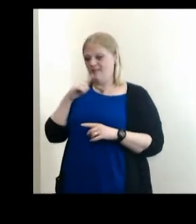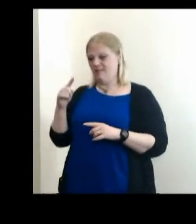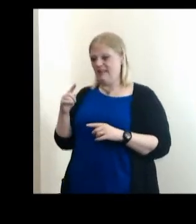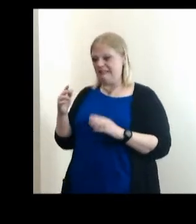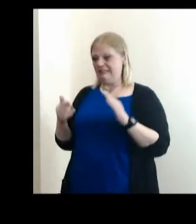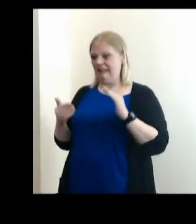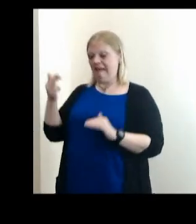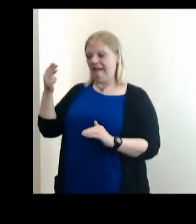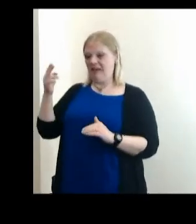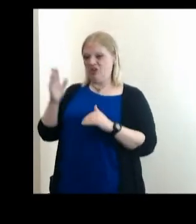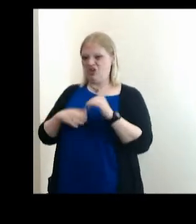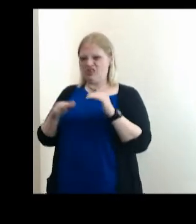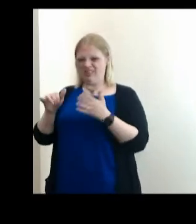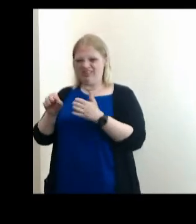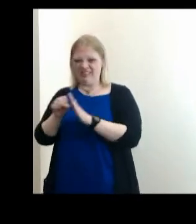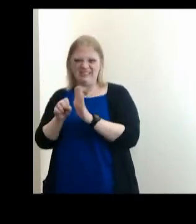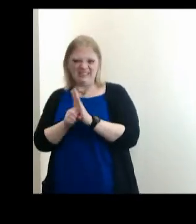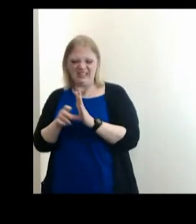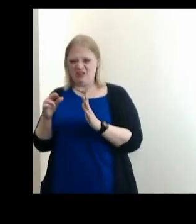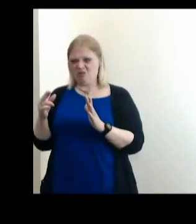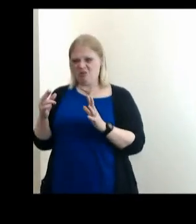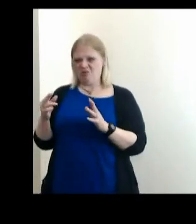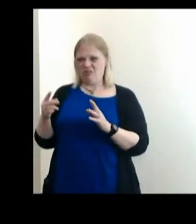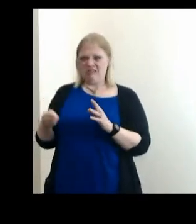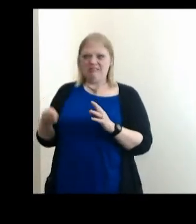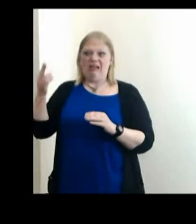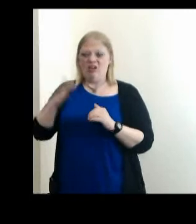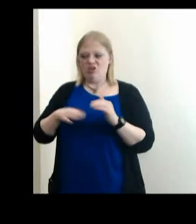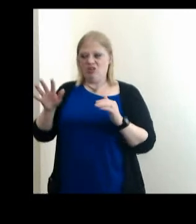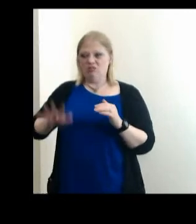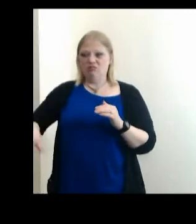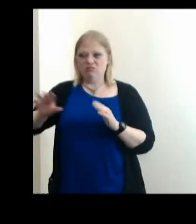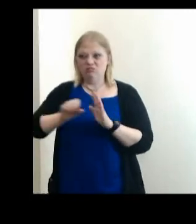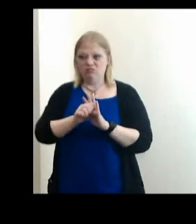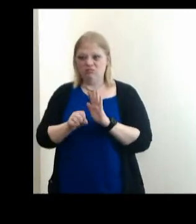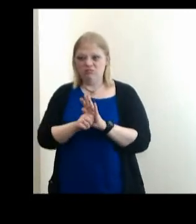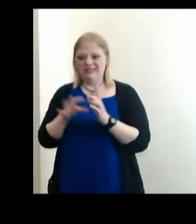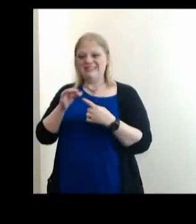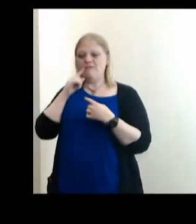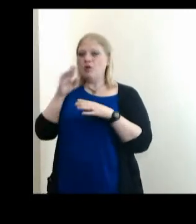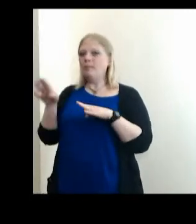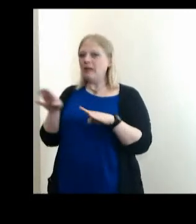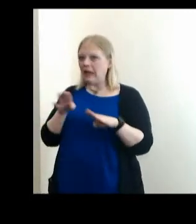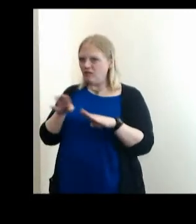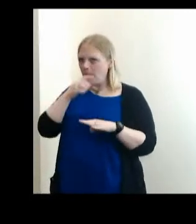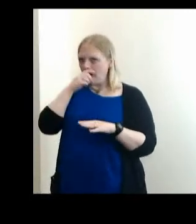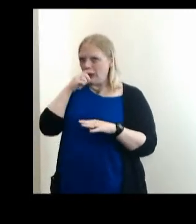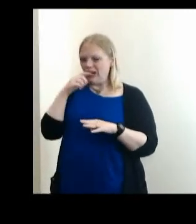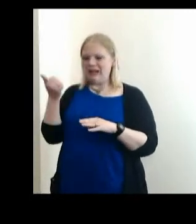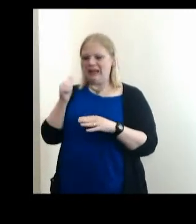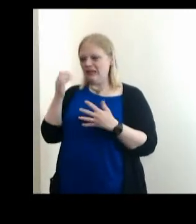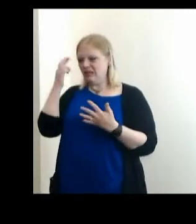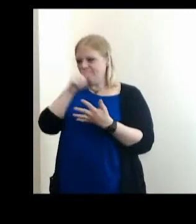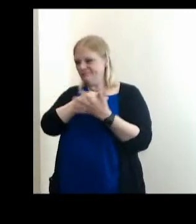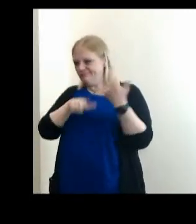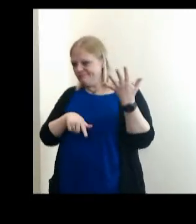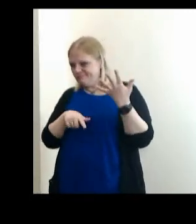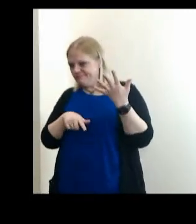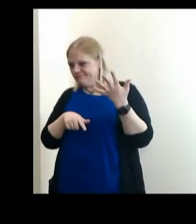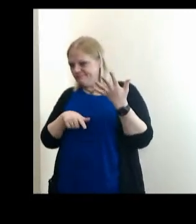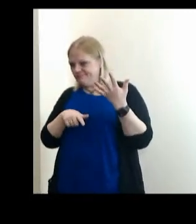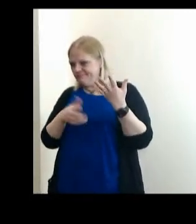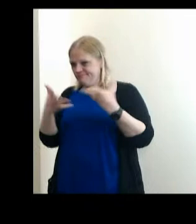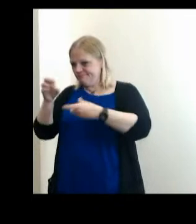the rest of the state, or has been higher than the rest of the state, other than behavior? Any factors at all that would play into that?